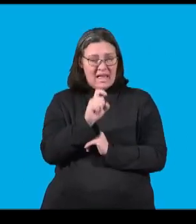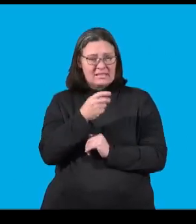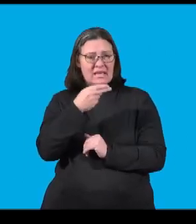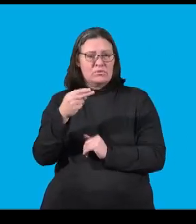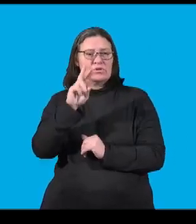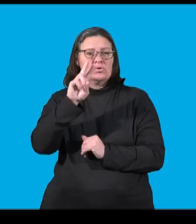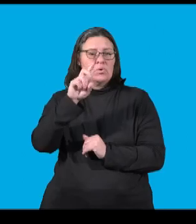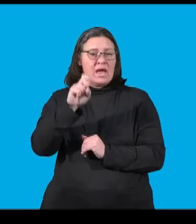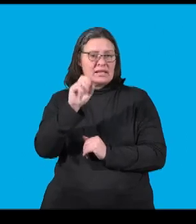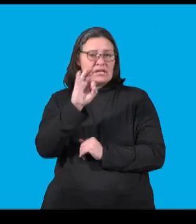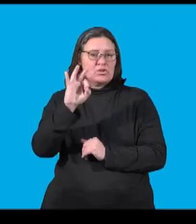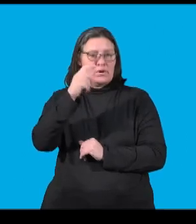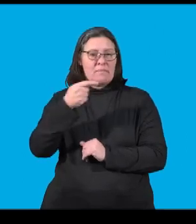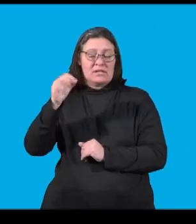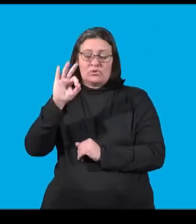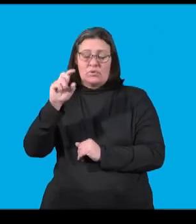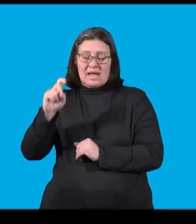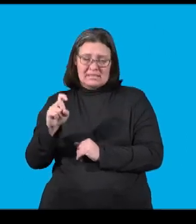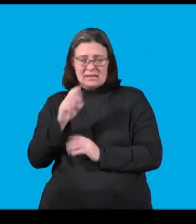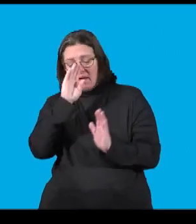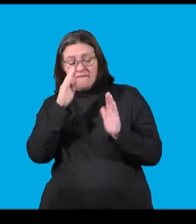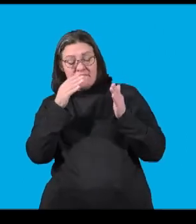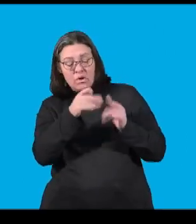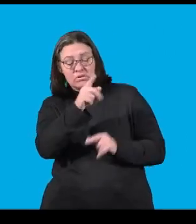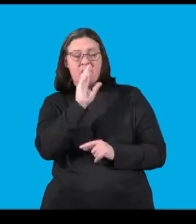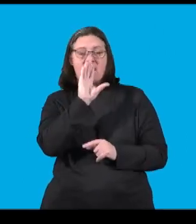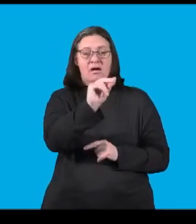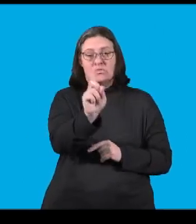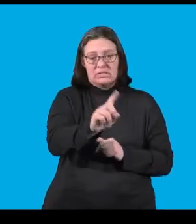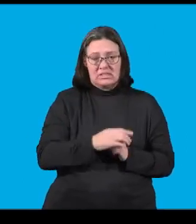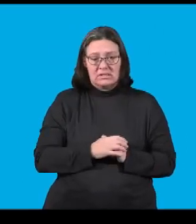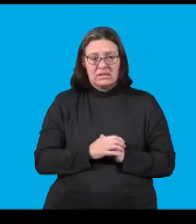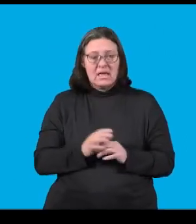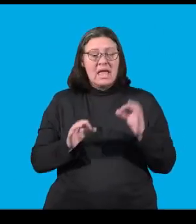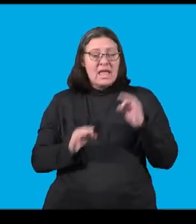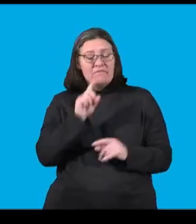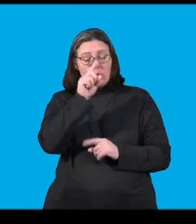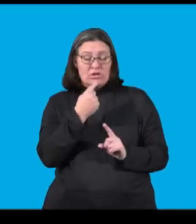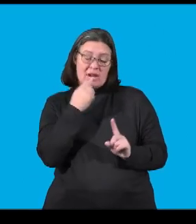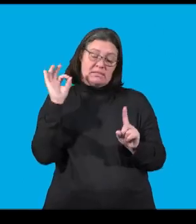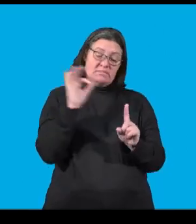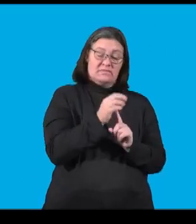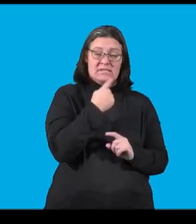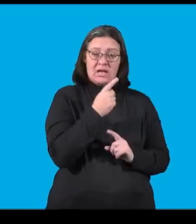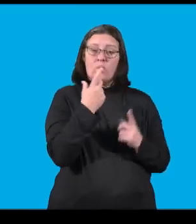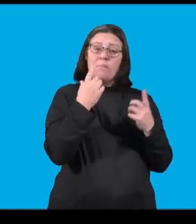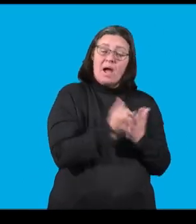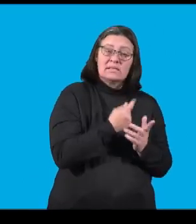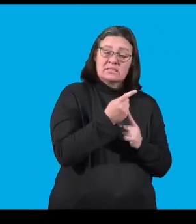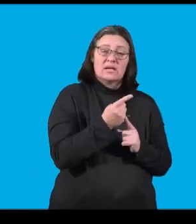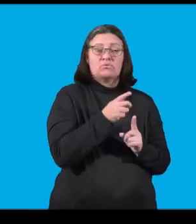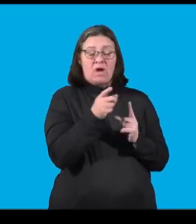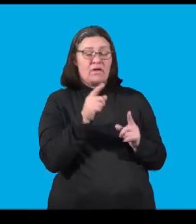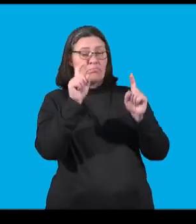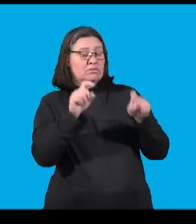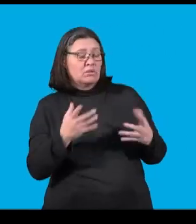Guys, remember to pay attention to what they're asking, and remember that if the question doesn't specifically say whether you should